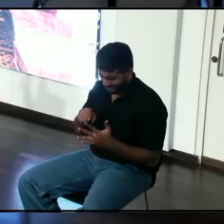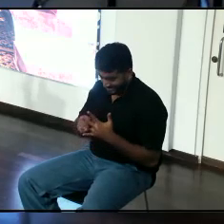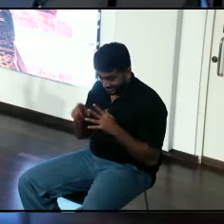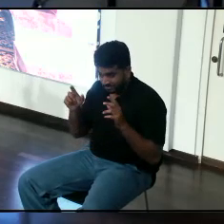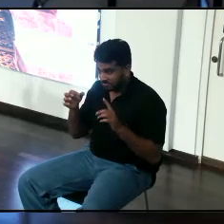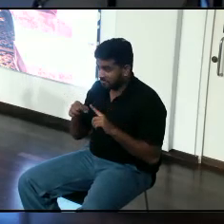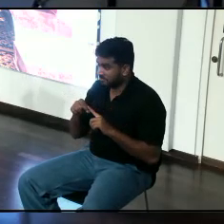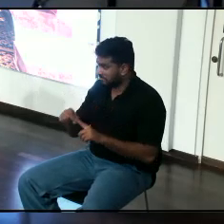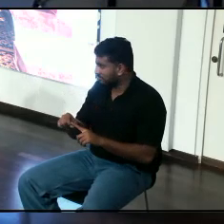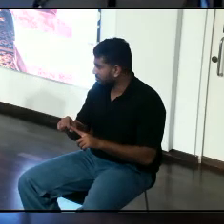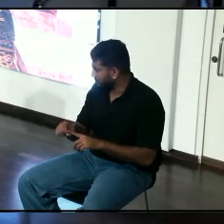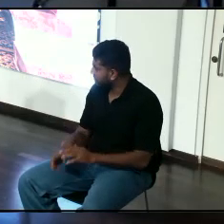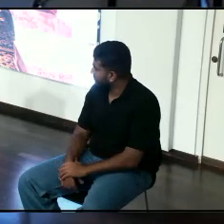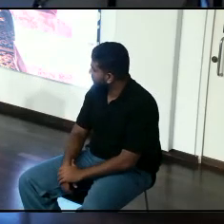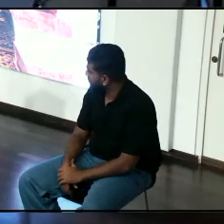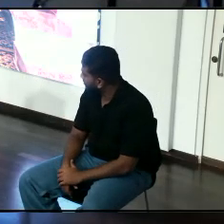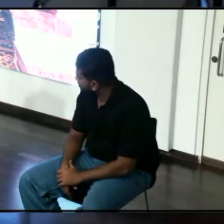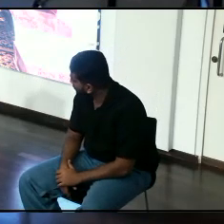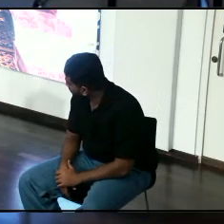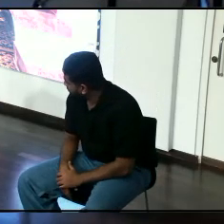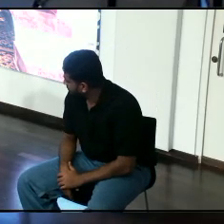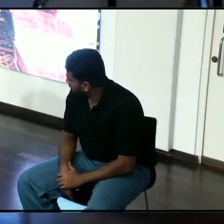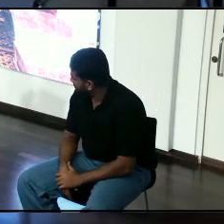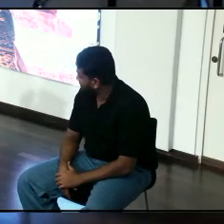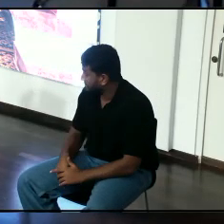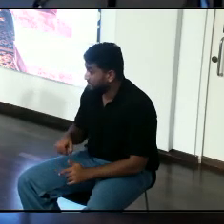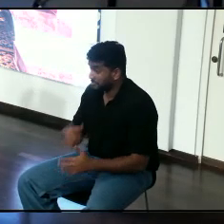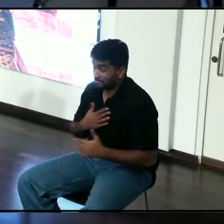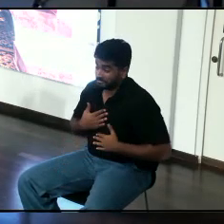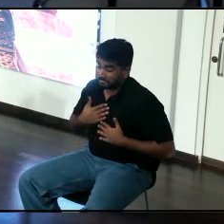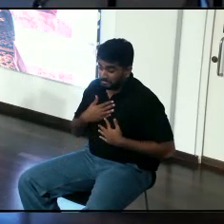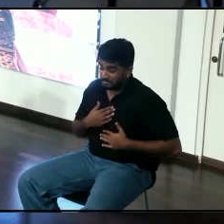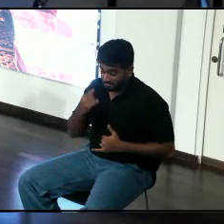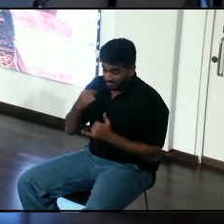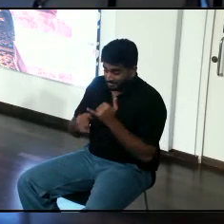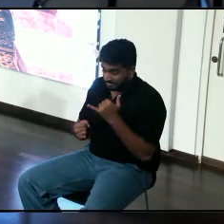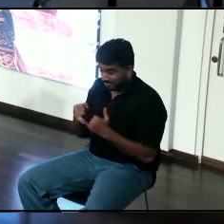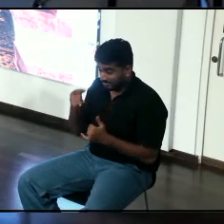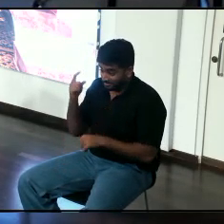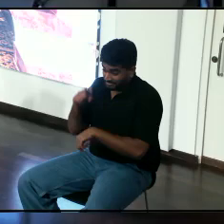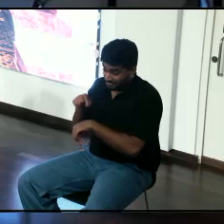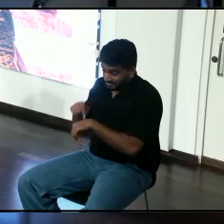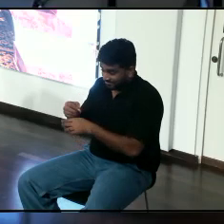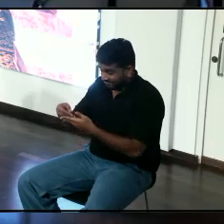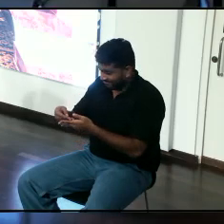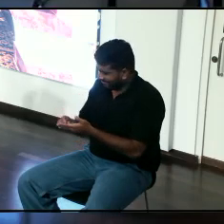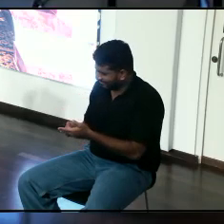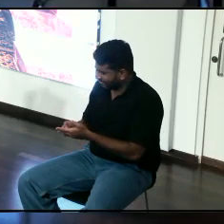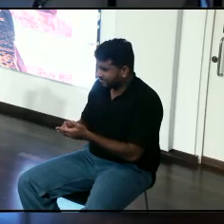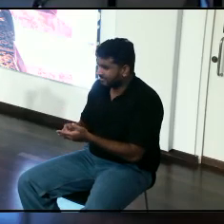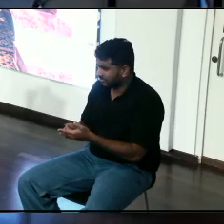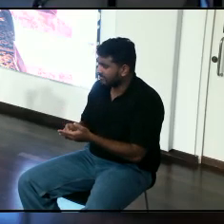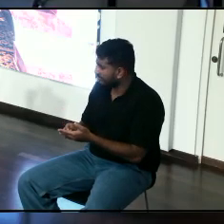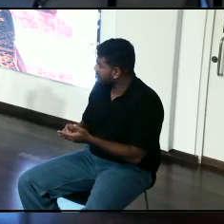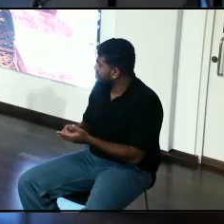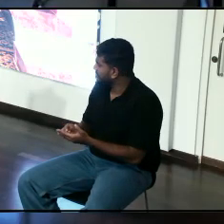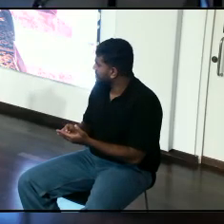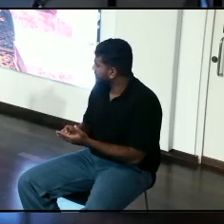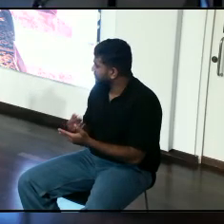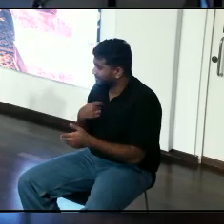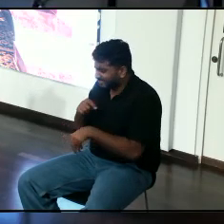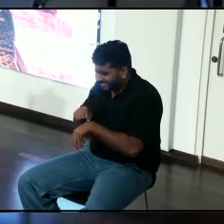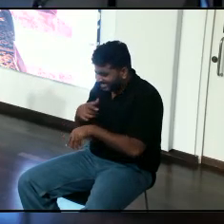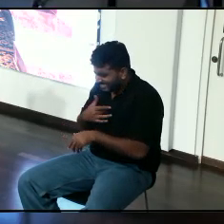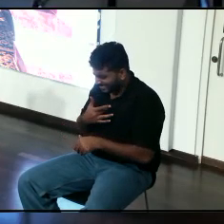No, I enjoy the story you shared about the blank check, because I think